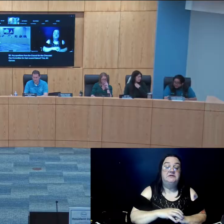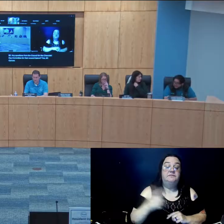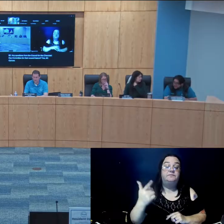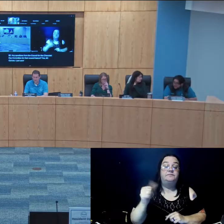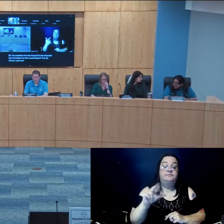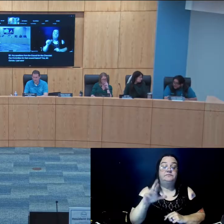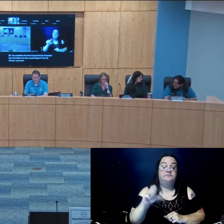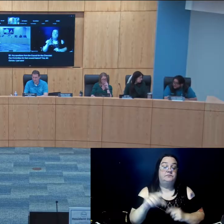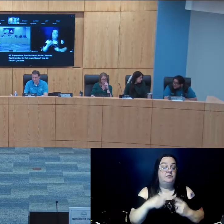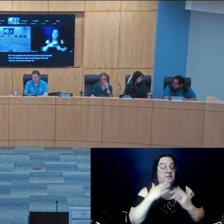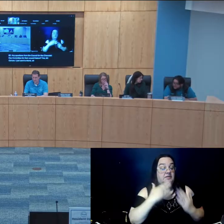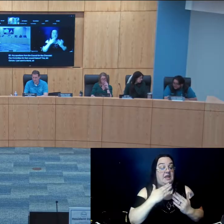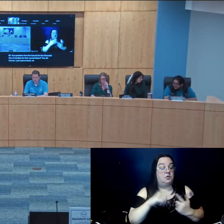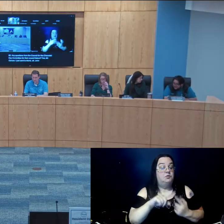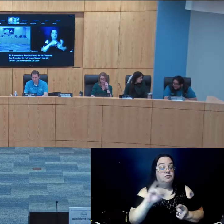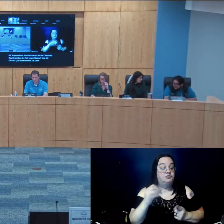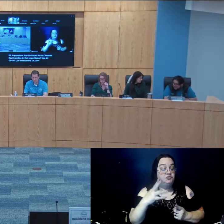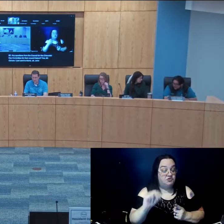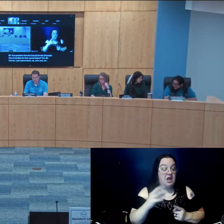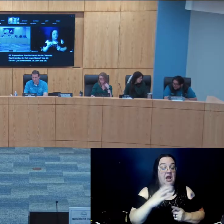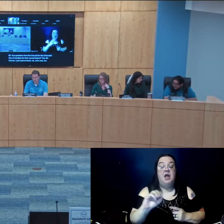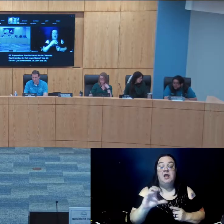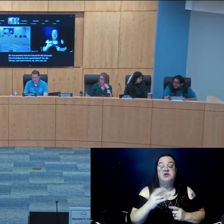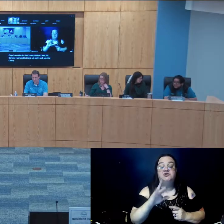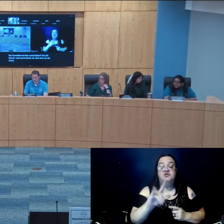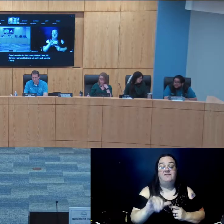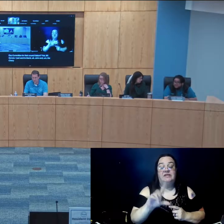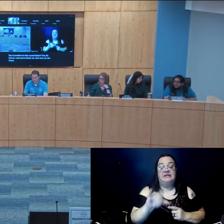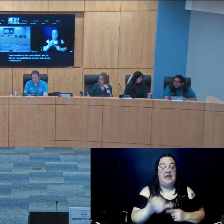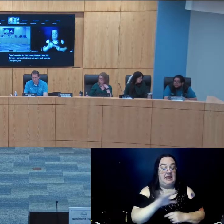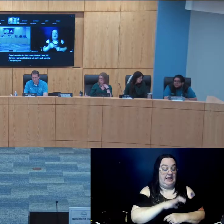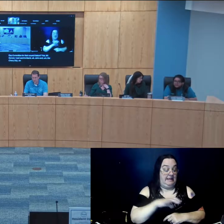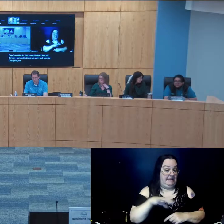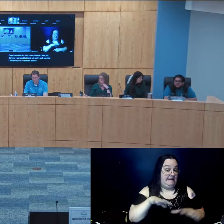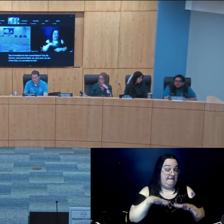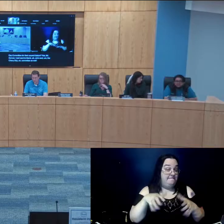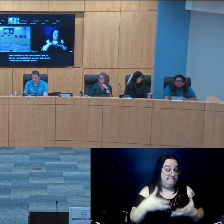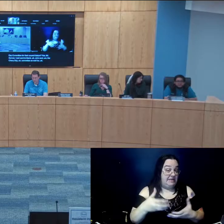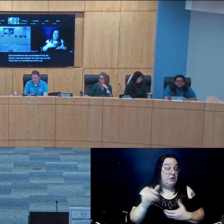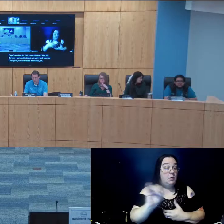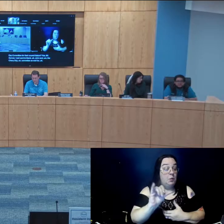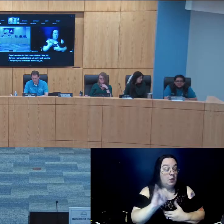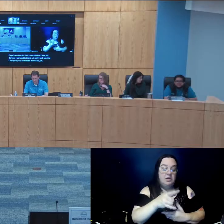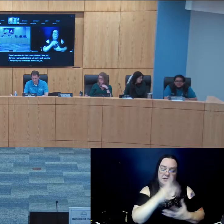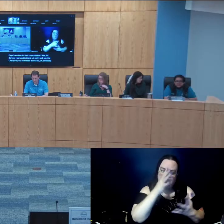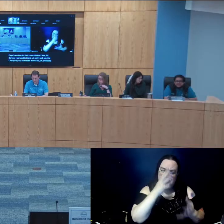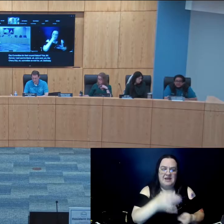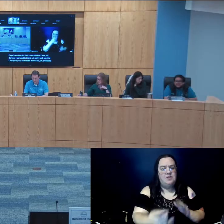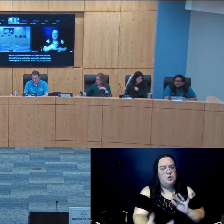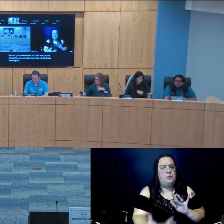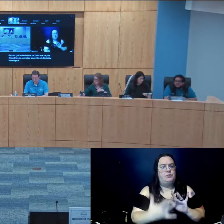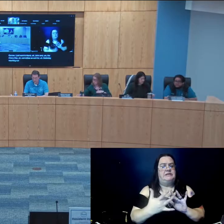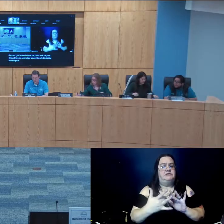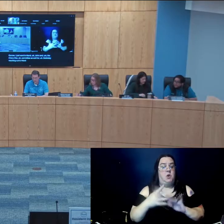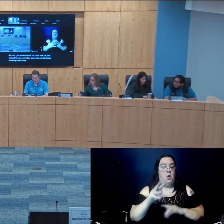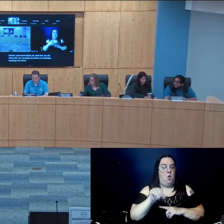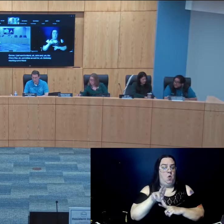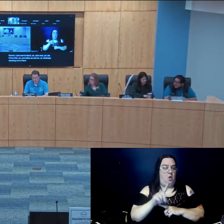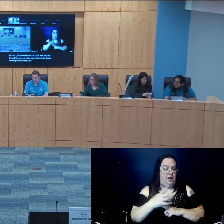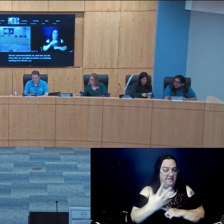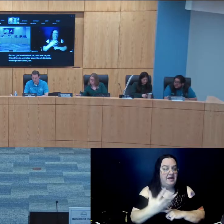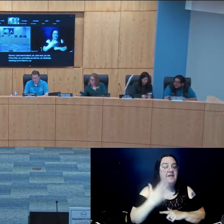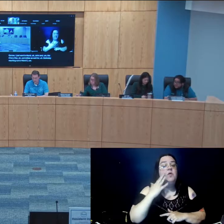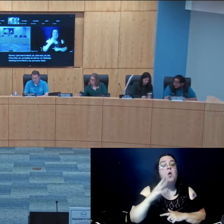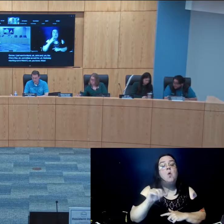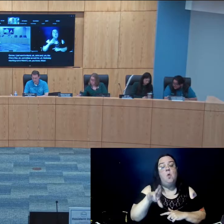thank John and the Cheverly Day Committee as well for definitely reaching out to Ward 5. Ward 5